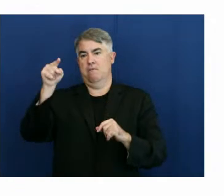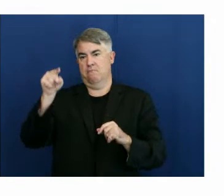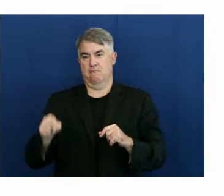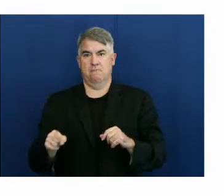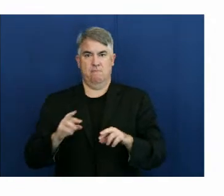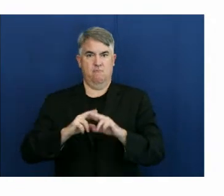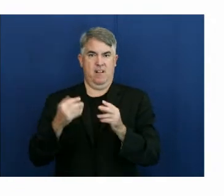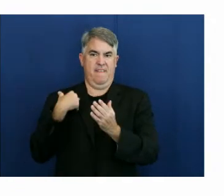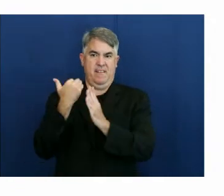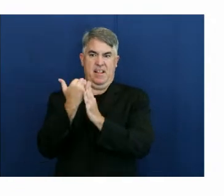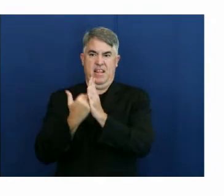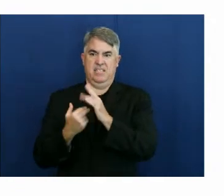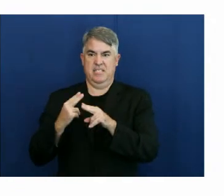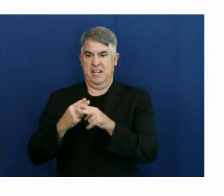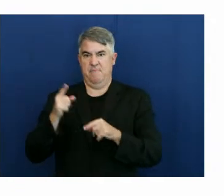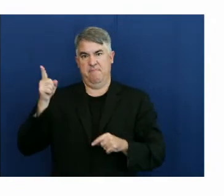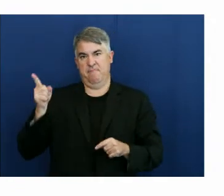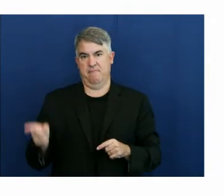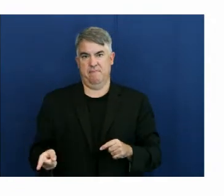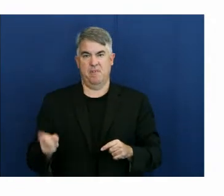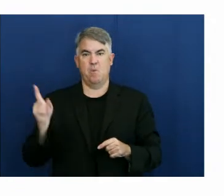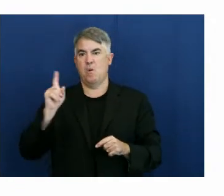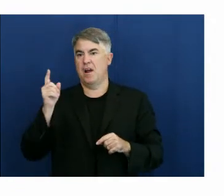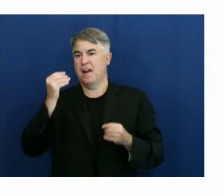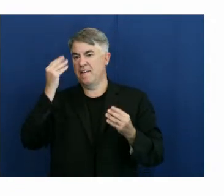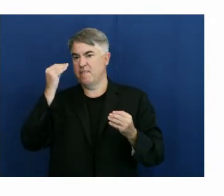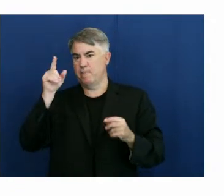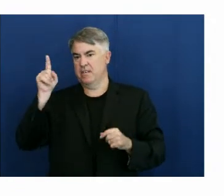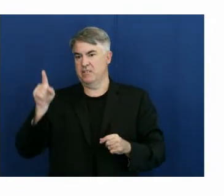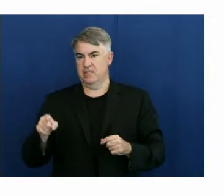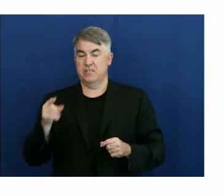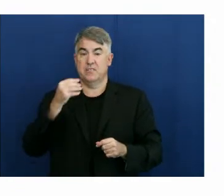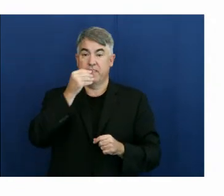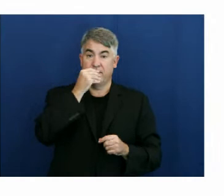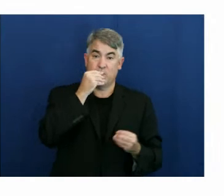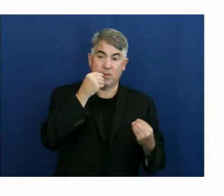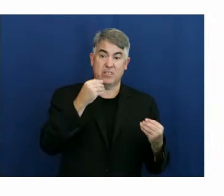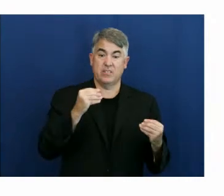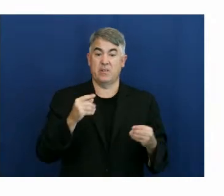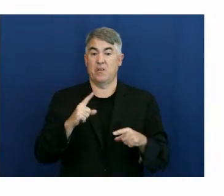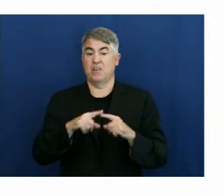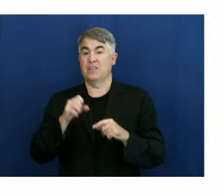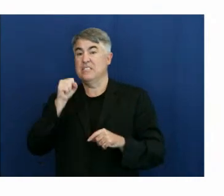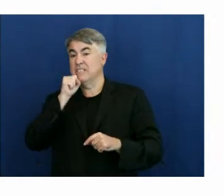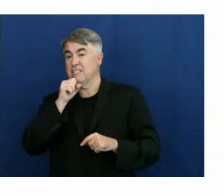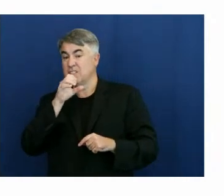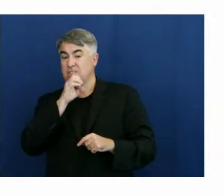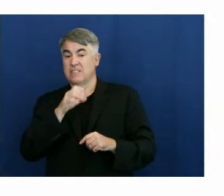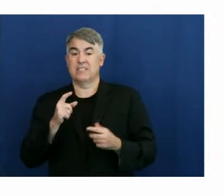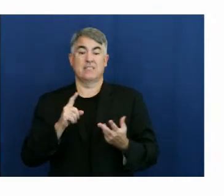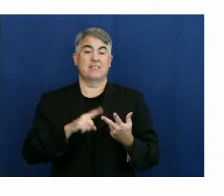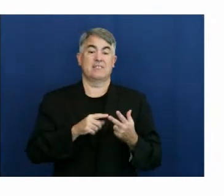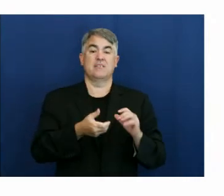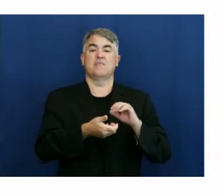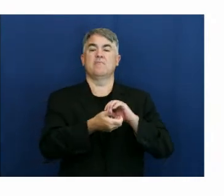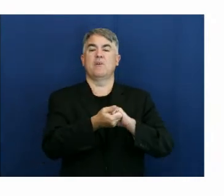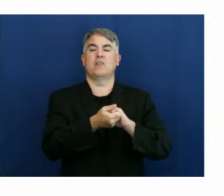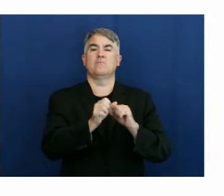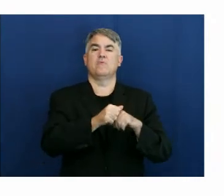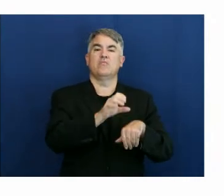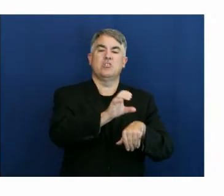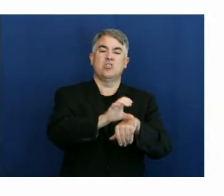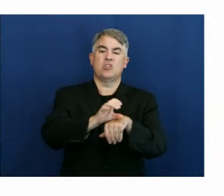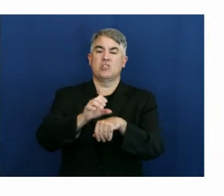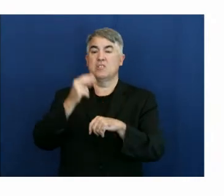along with community locations. You can see markets, senior centers, partnerships with the Catholic Church and other religious